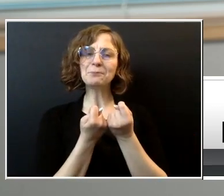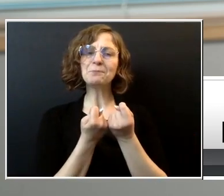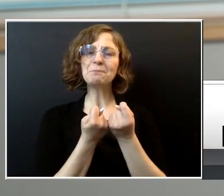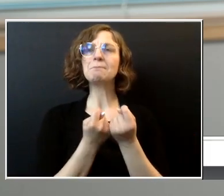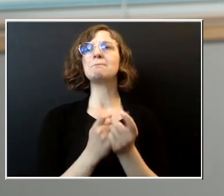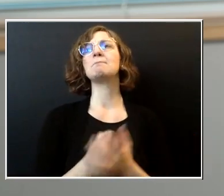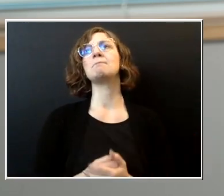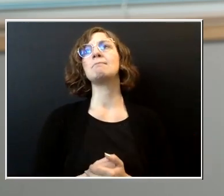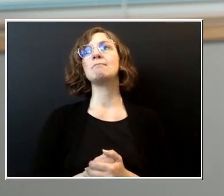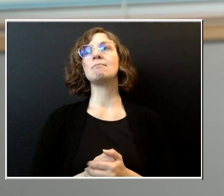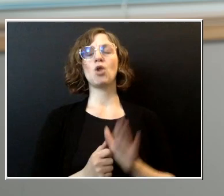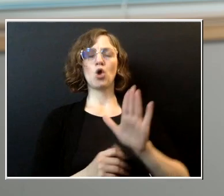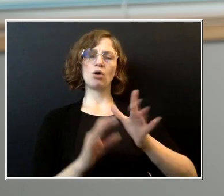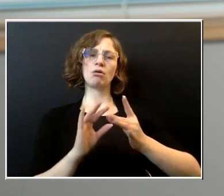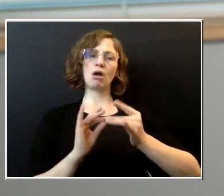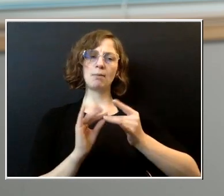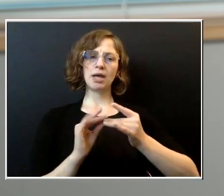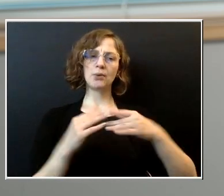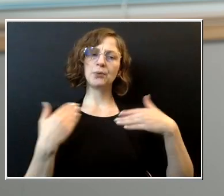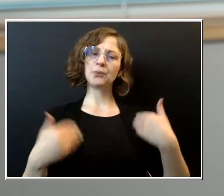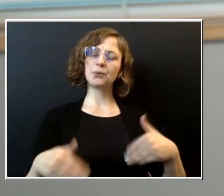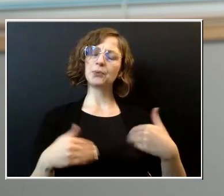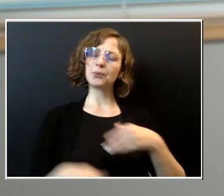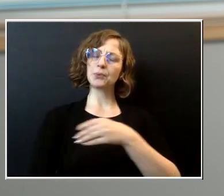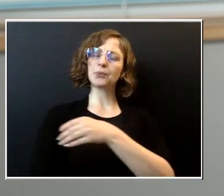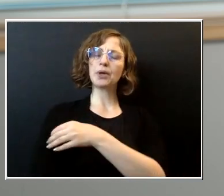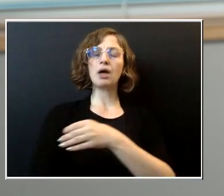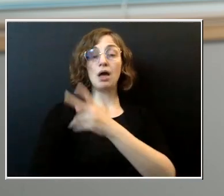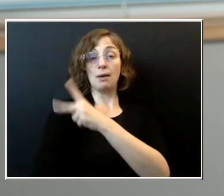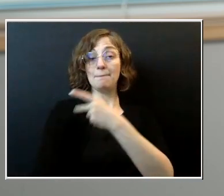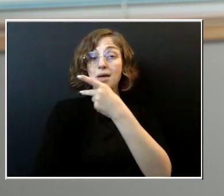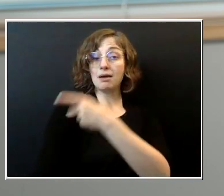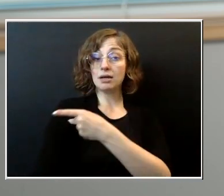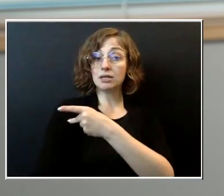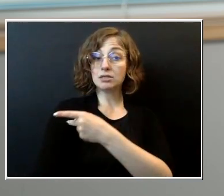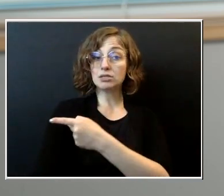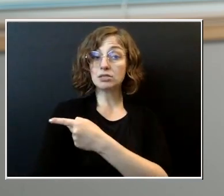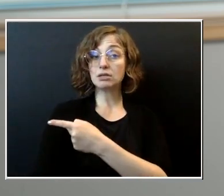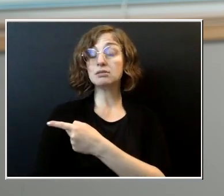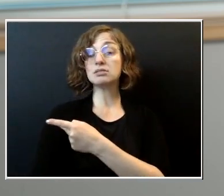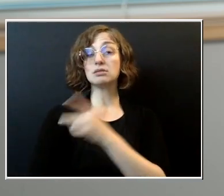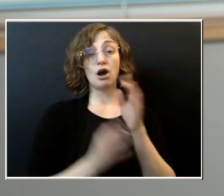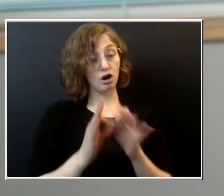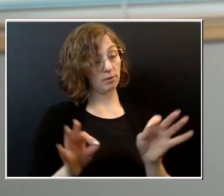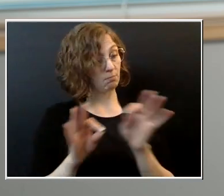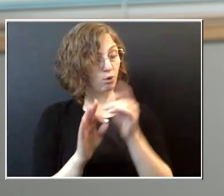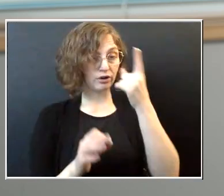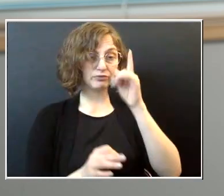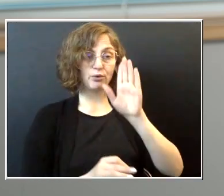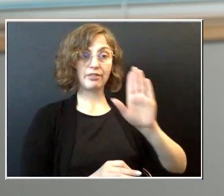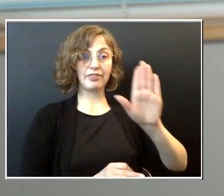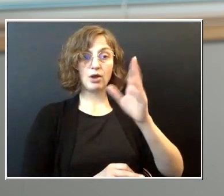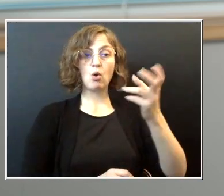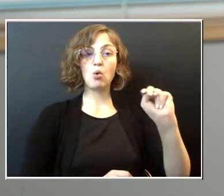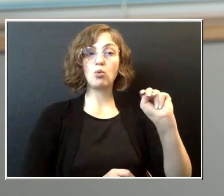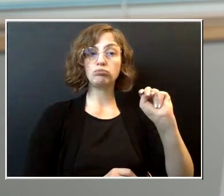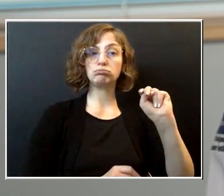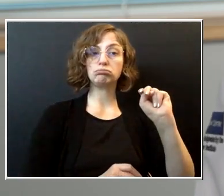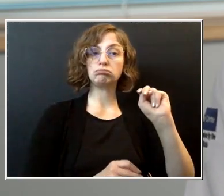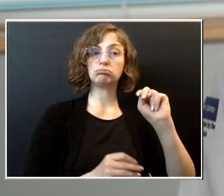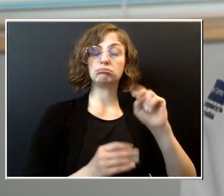really insightful, in that patients also play a huge role in their outcome. And I think if we work